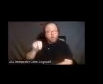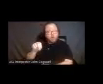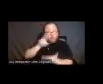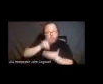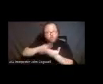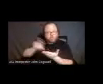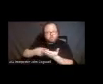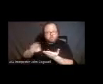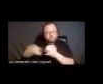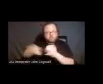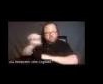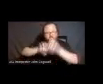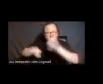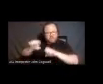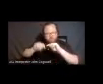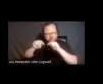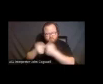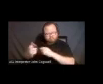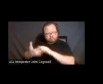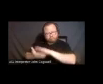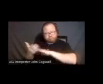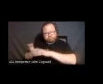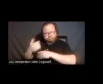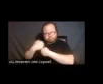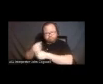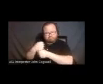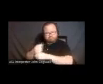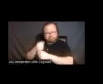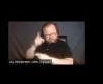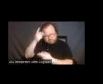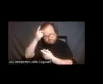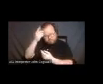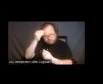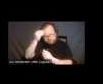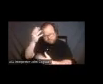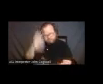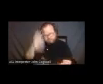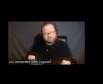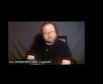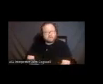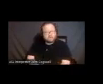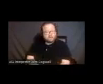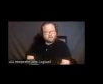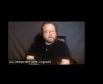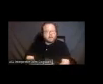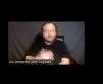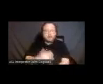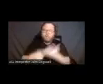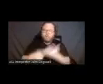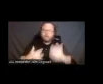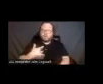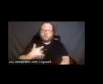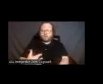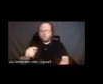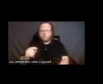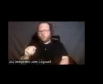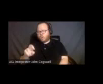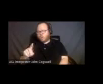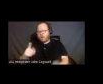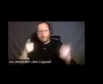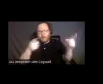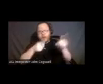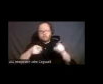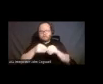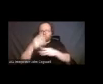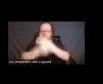team or unit, and it produces data. And it's also informed by trends that are happening currently in the world,